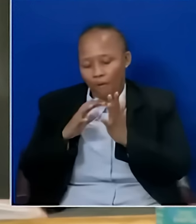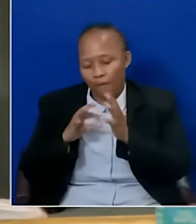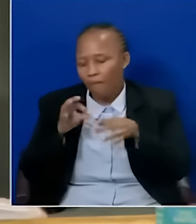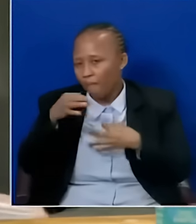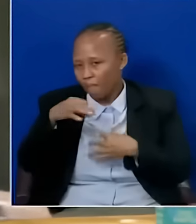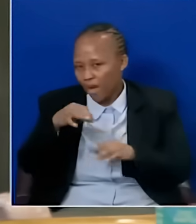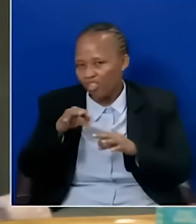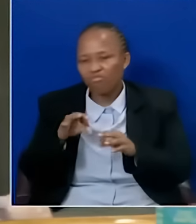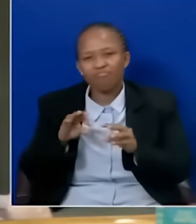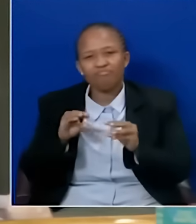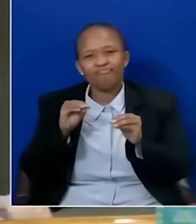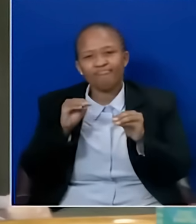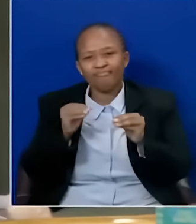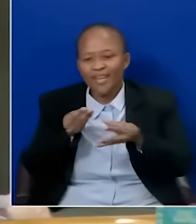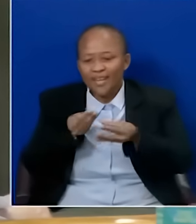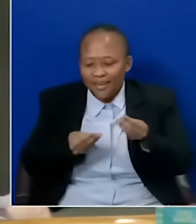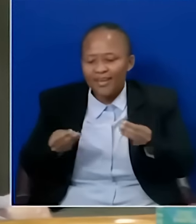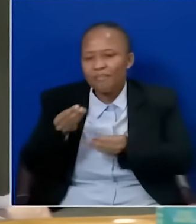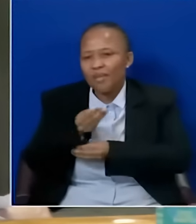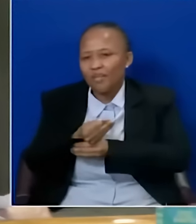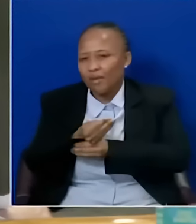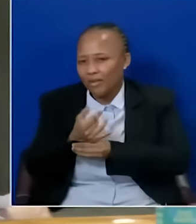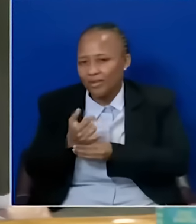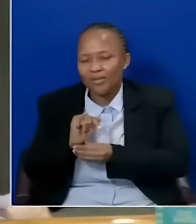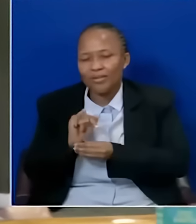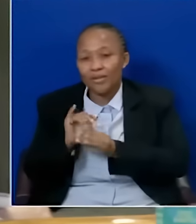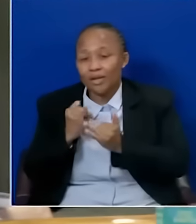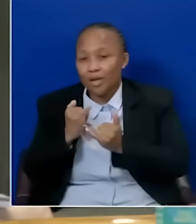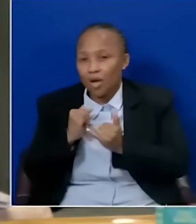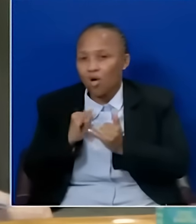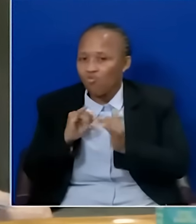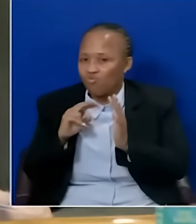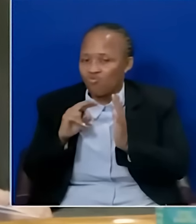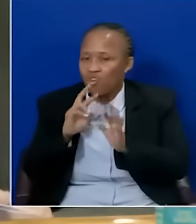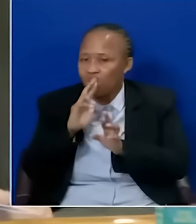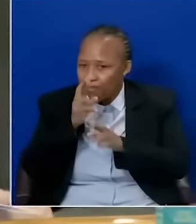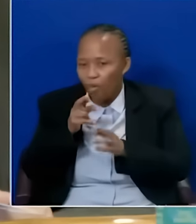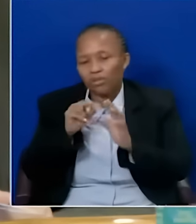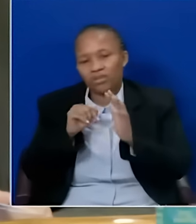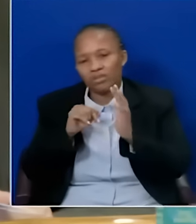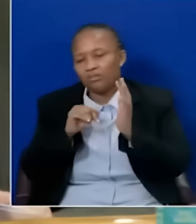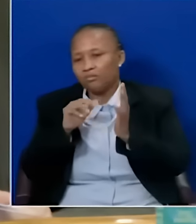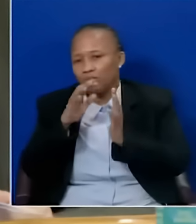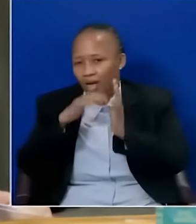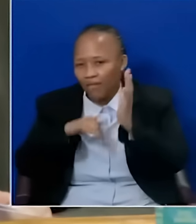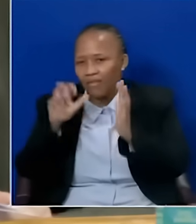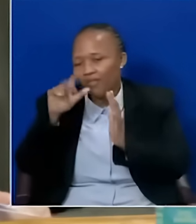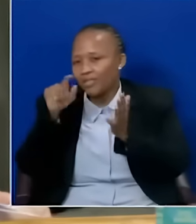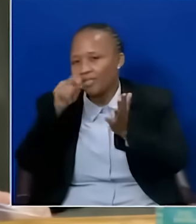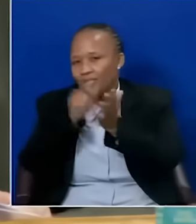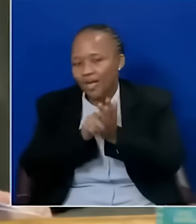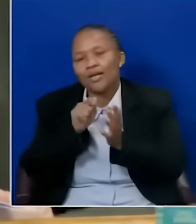present a document that purports to be an affidavit signed in May 2024 when you're doing this all